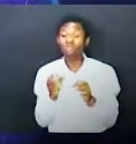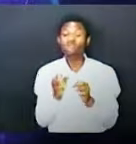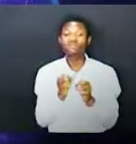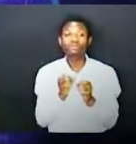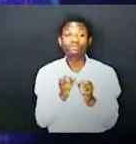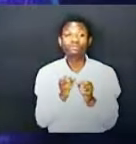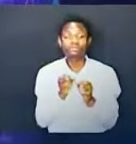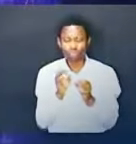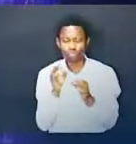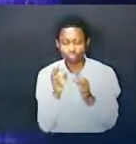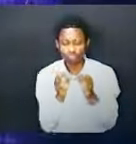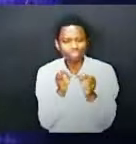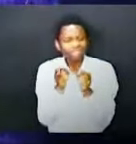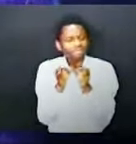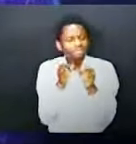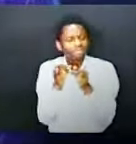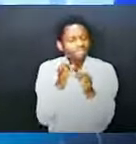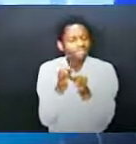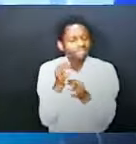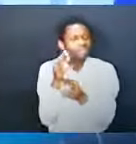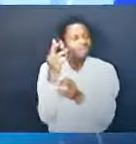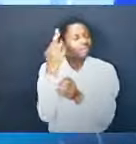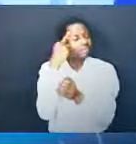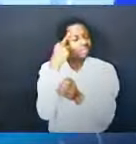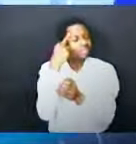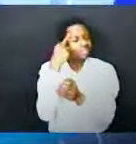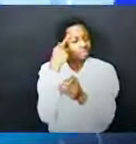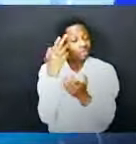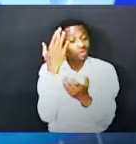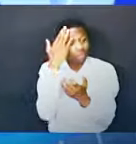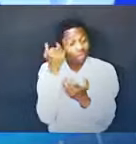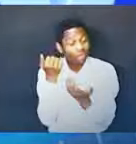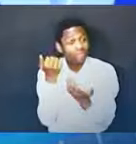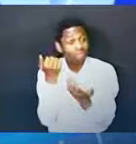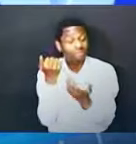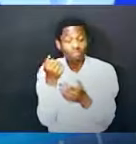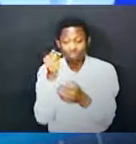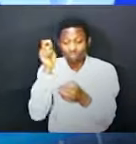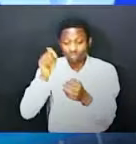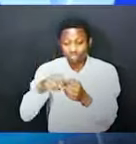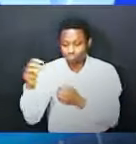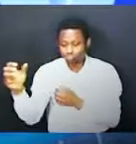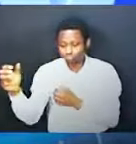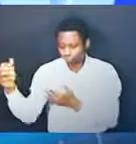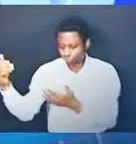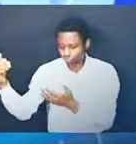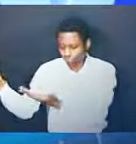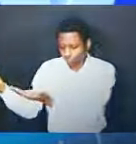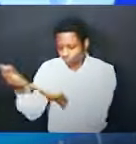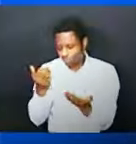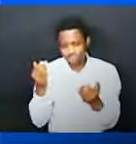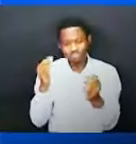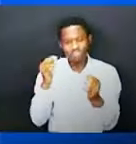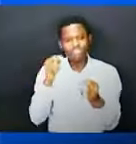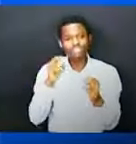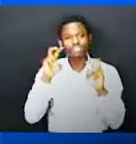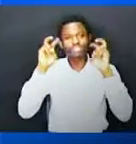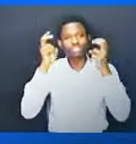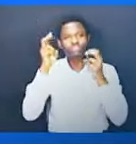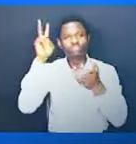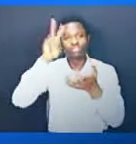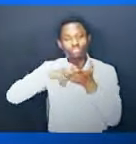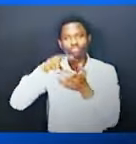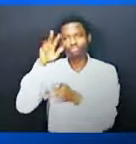the fundamental reason serving to account for the theme 2025 for the Church of